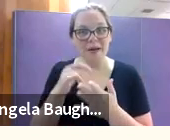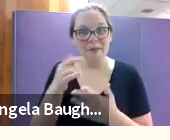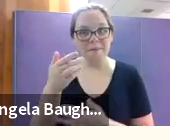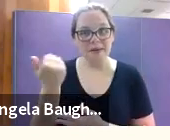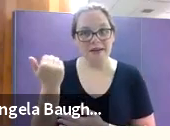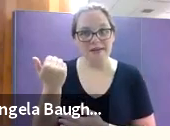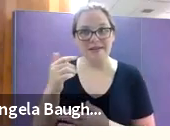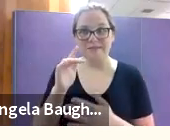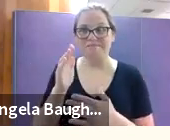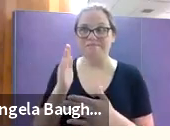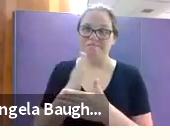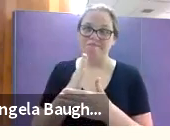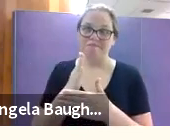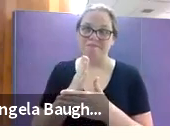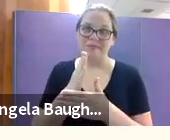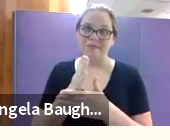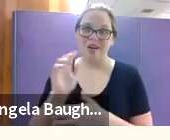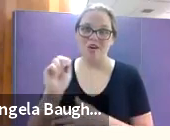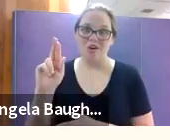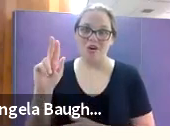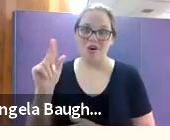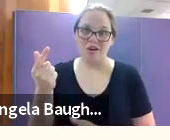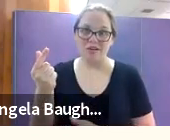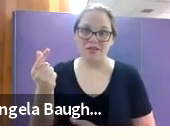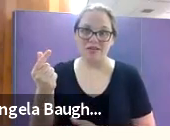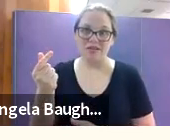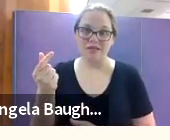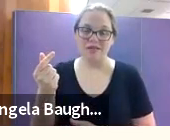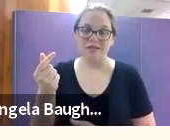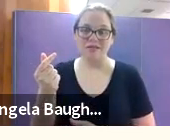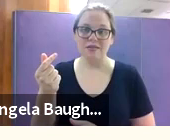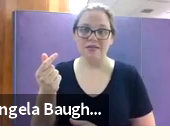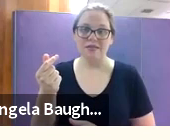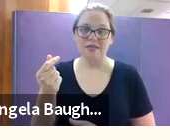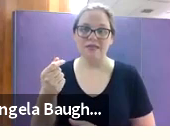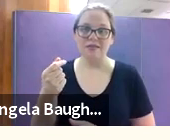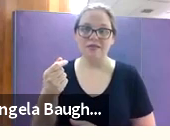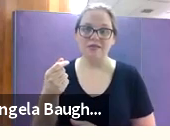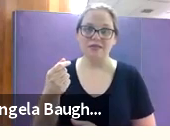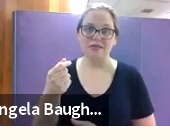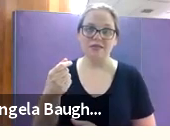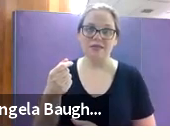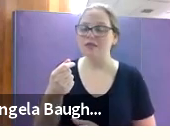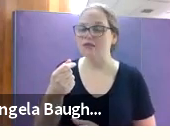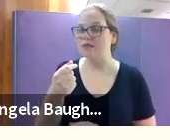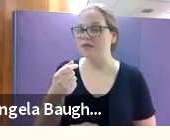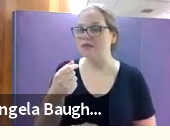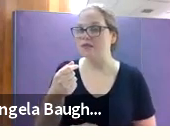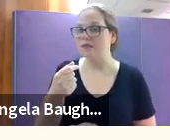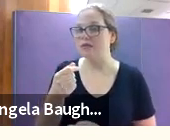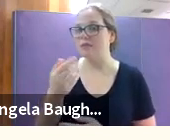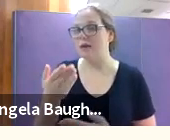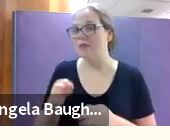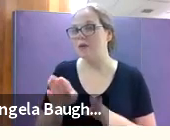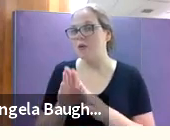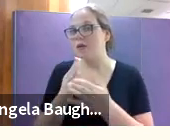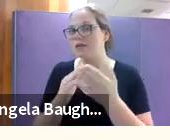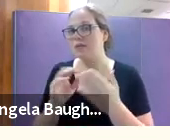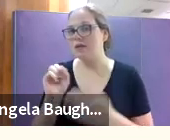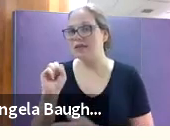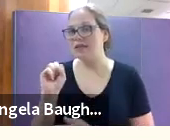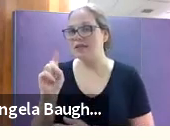of August, we're looking at possibly pulling off some of the SD. Donna made that comment last week in the